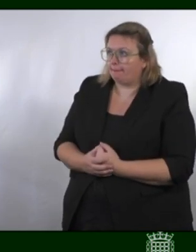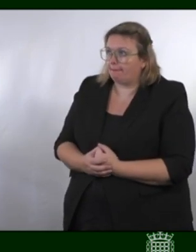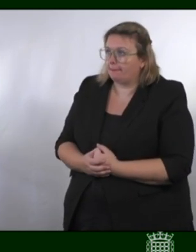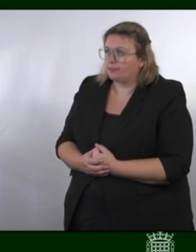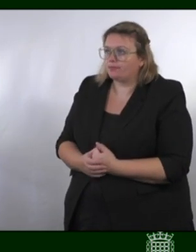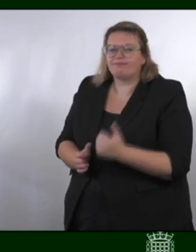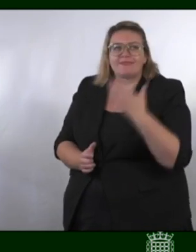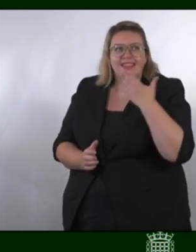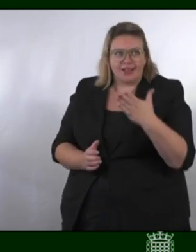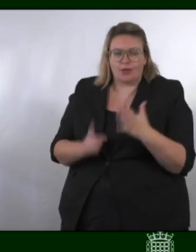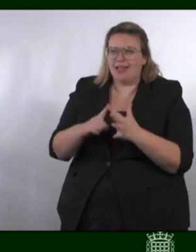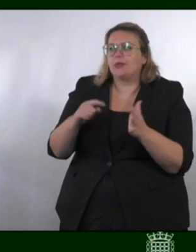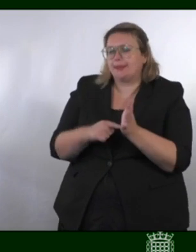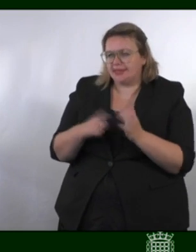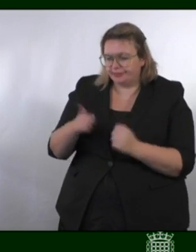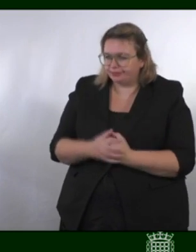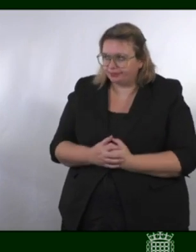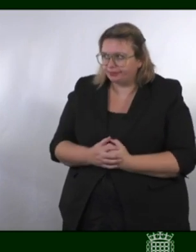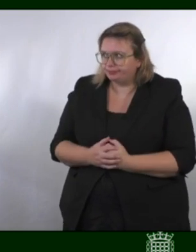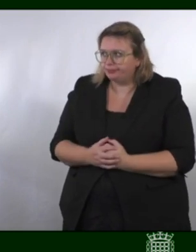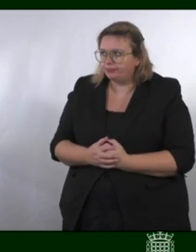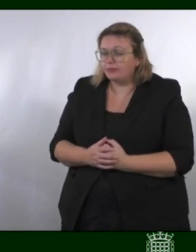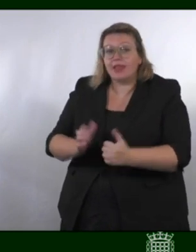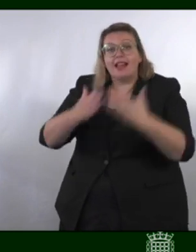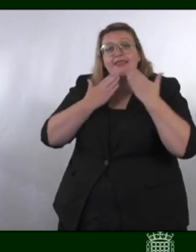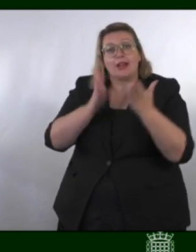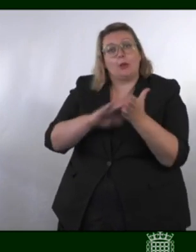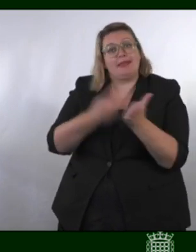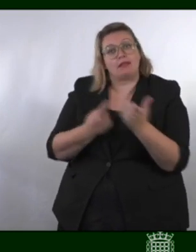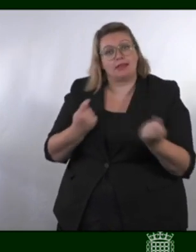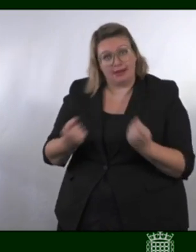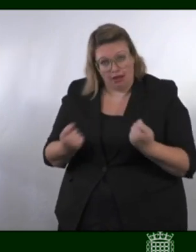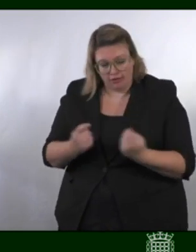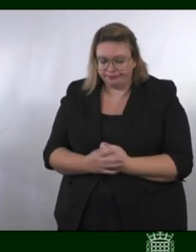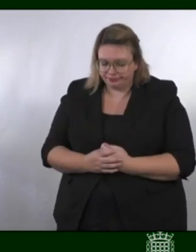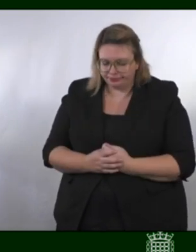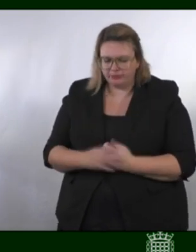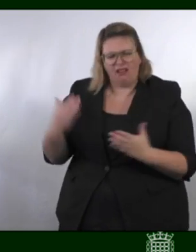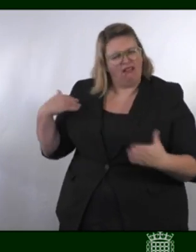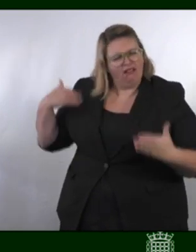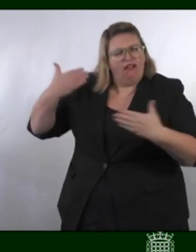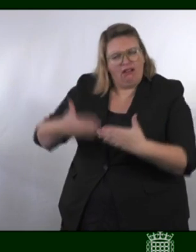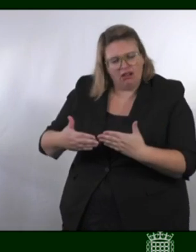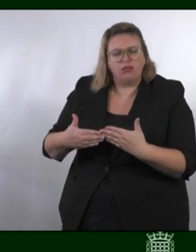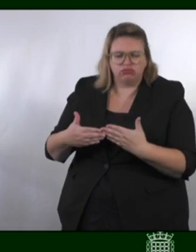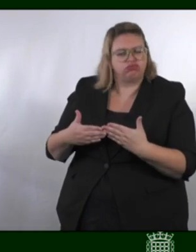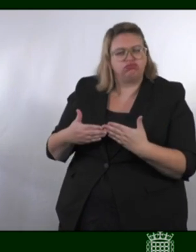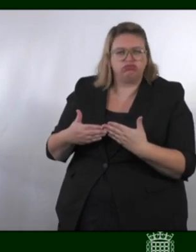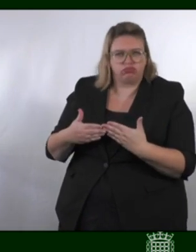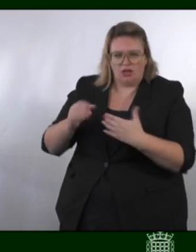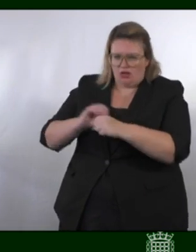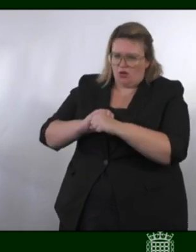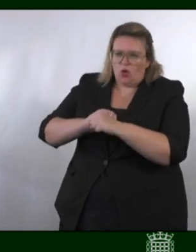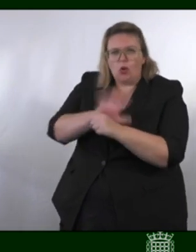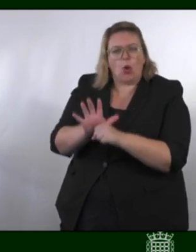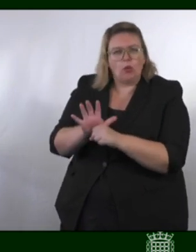Thank you very much, Mr. Speaker. After recent positive progress, COVID has disproportionately and adversely affected